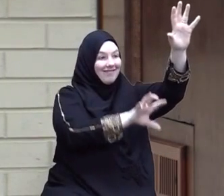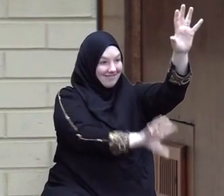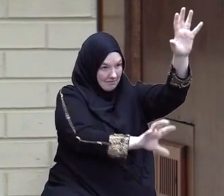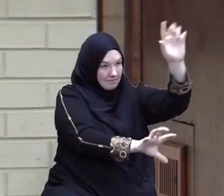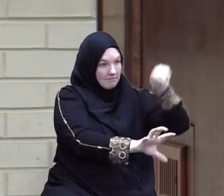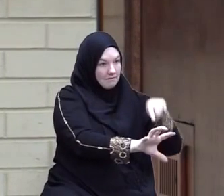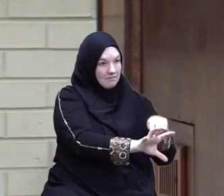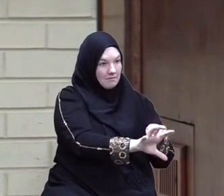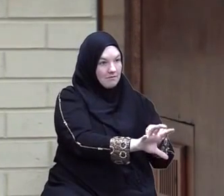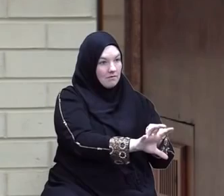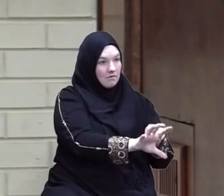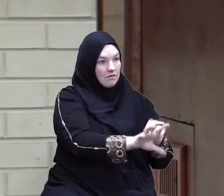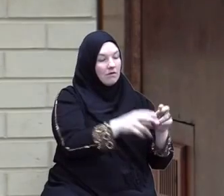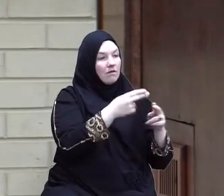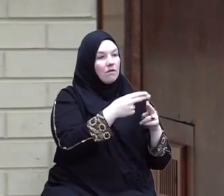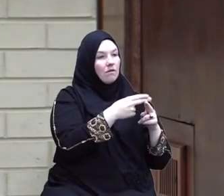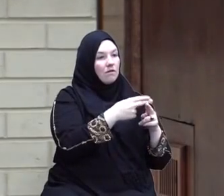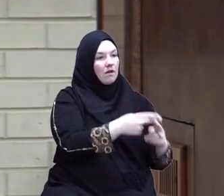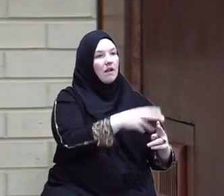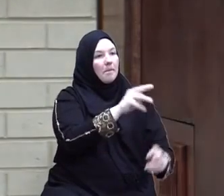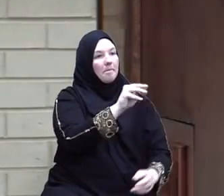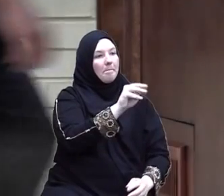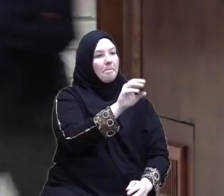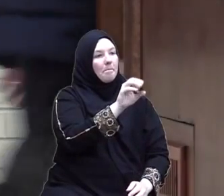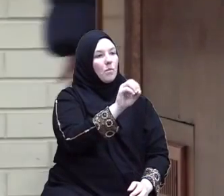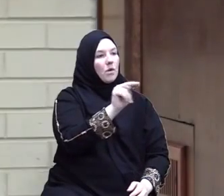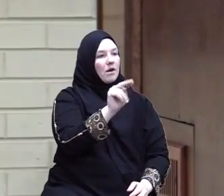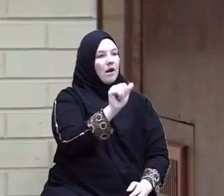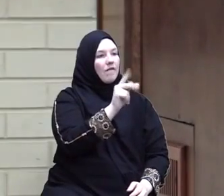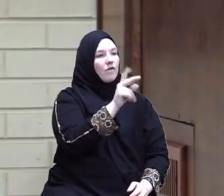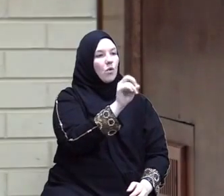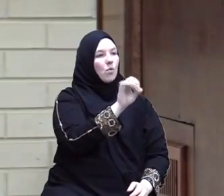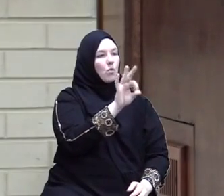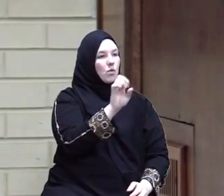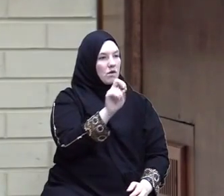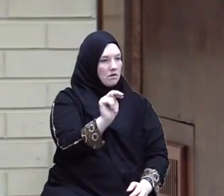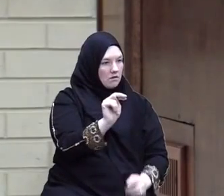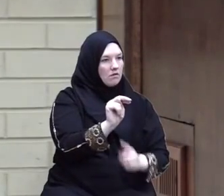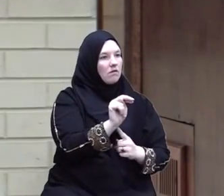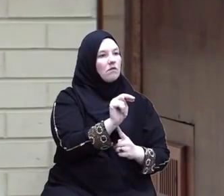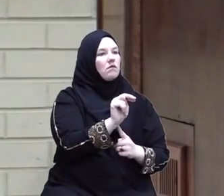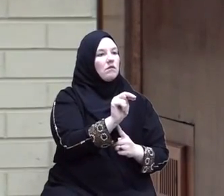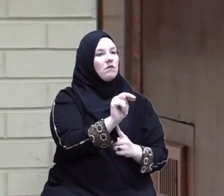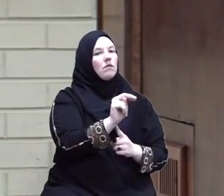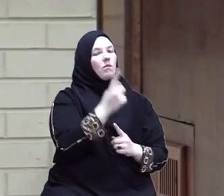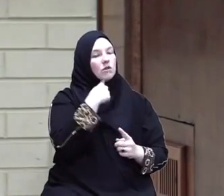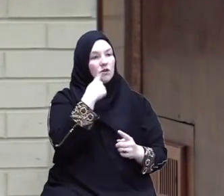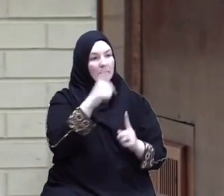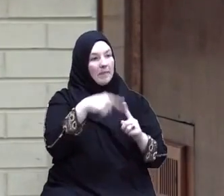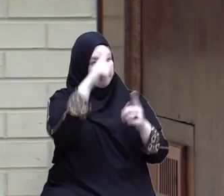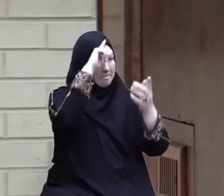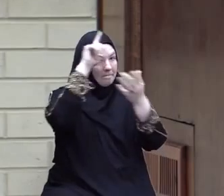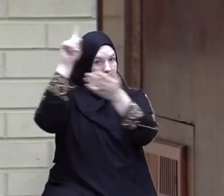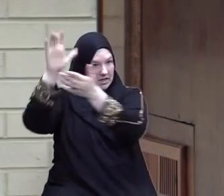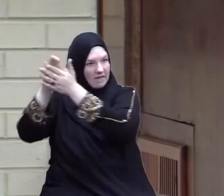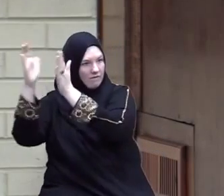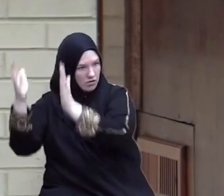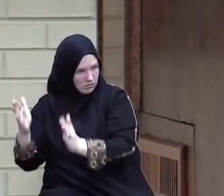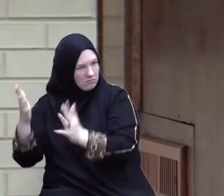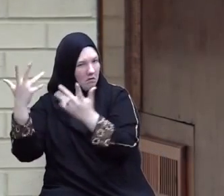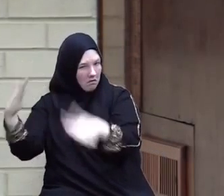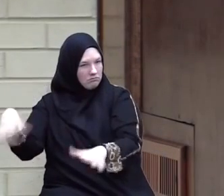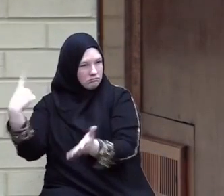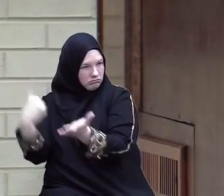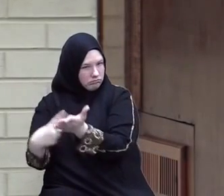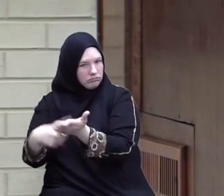subset which is called al-munafiqun, right? Last time we covered the believers as to